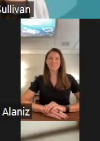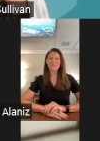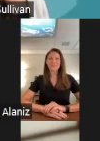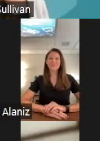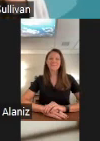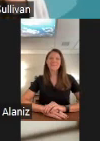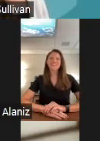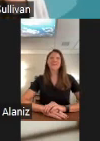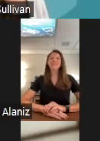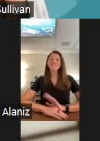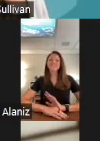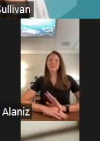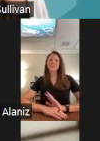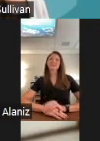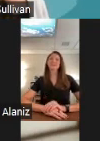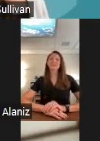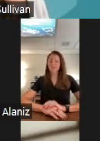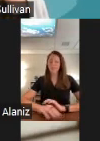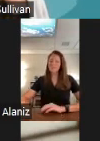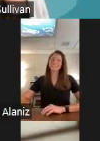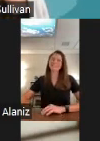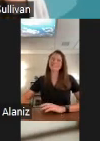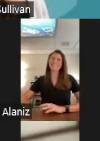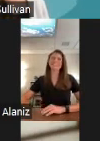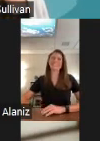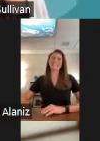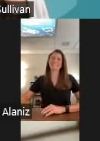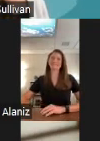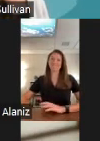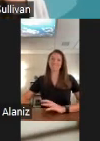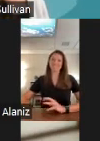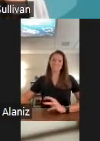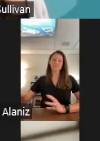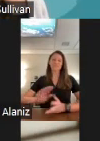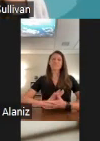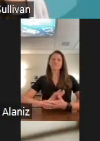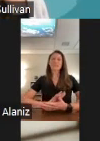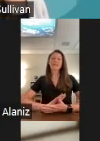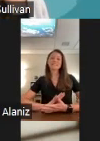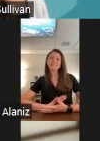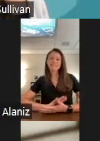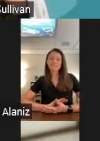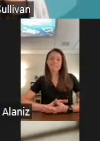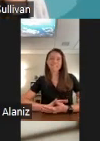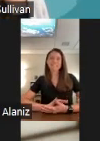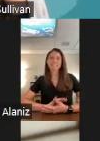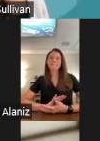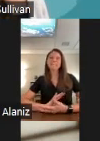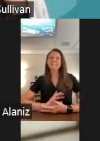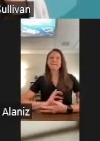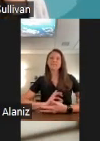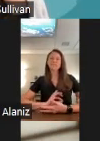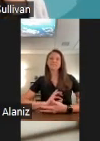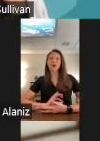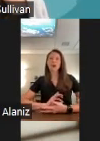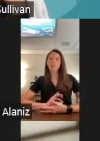enjoy learning about. So let's start out by talking about what is executive function. Executive function is